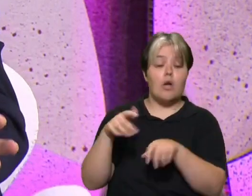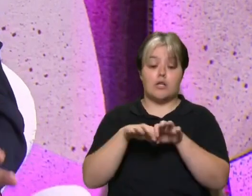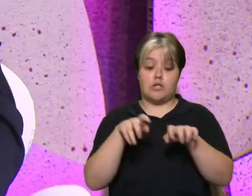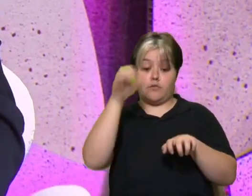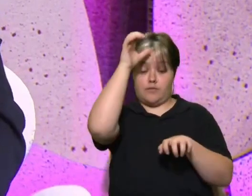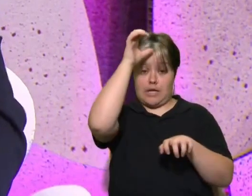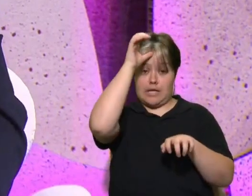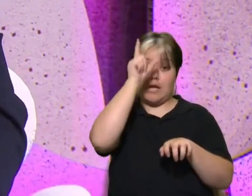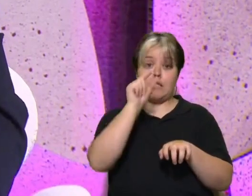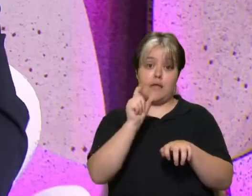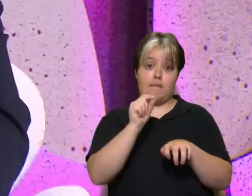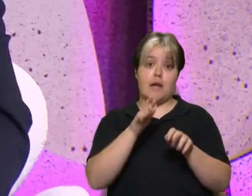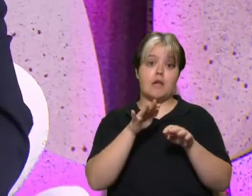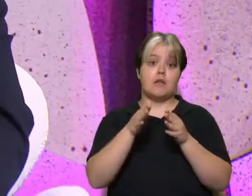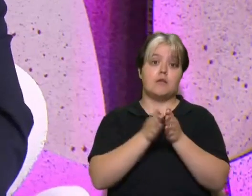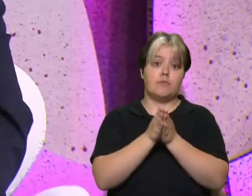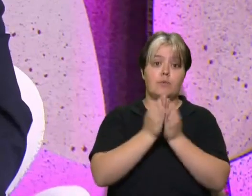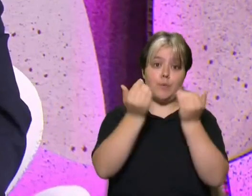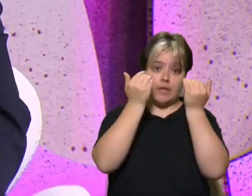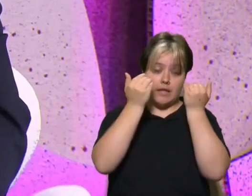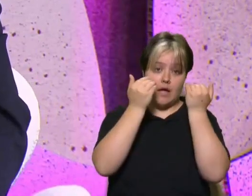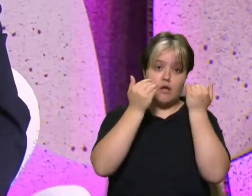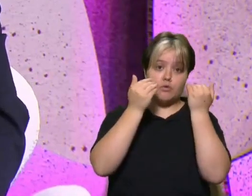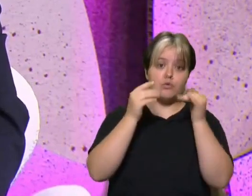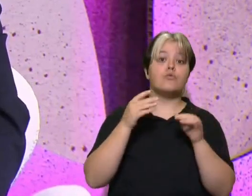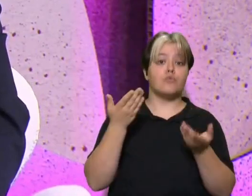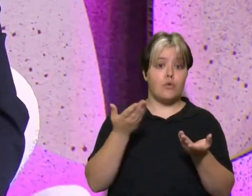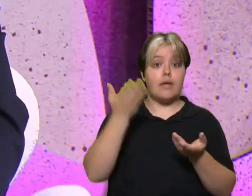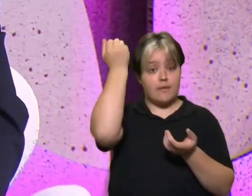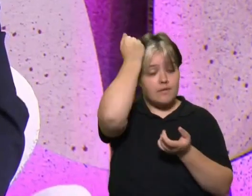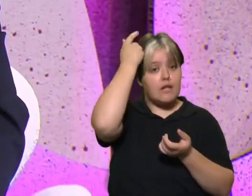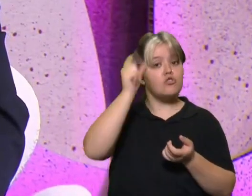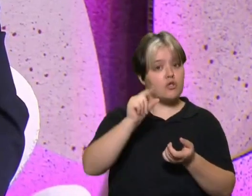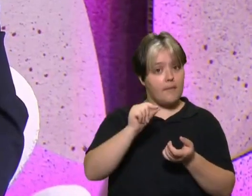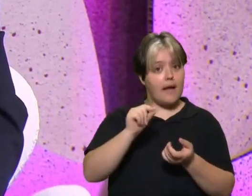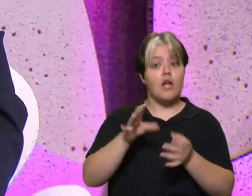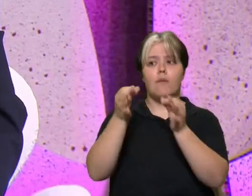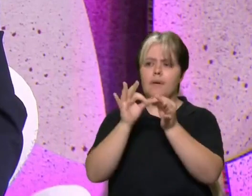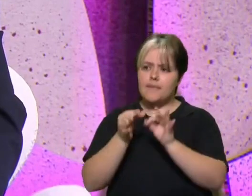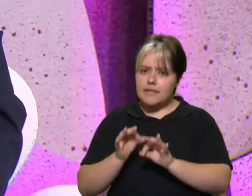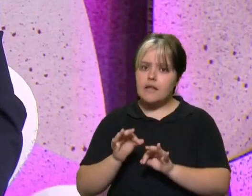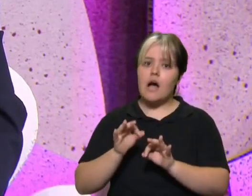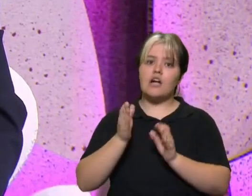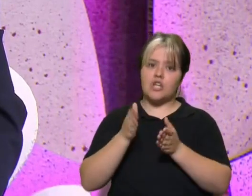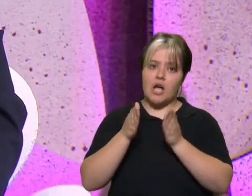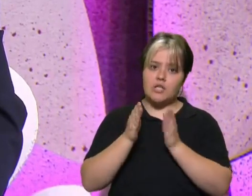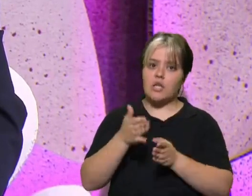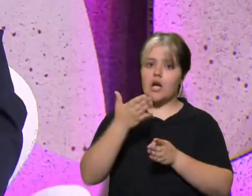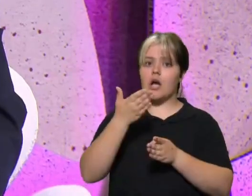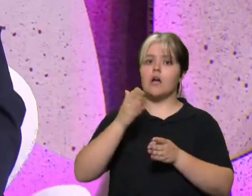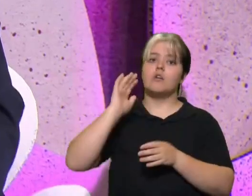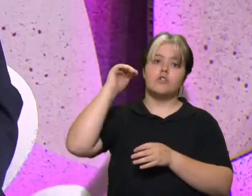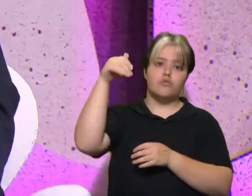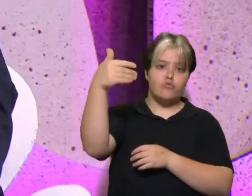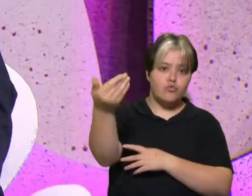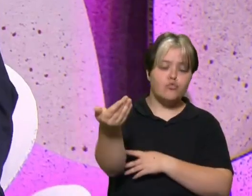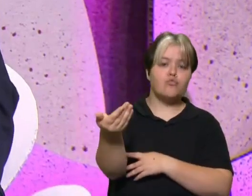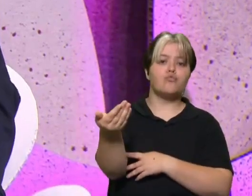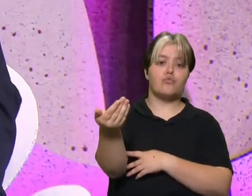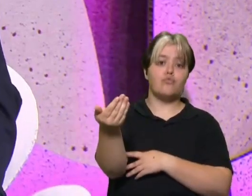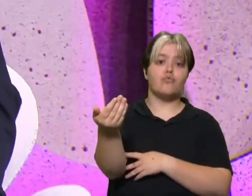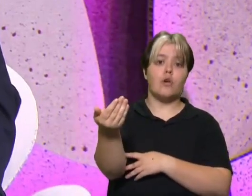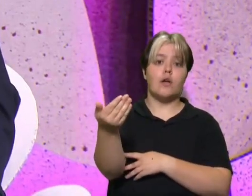AI, data science, masters. So they are preparing future generations. Universities are preparing